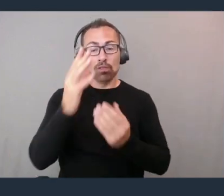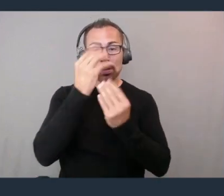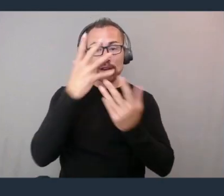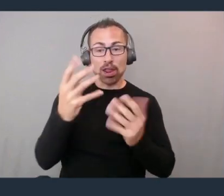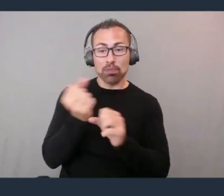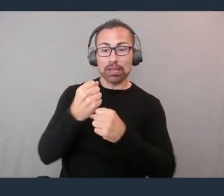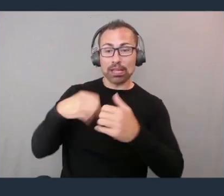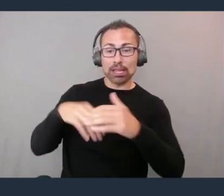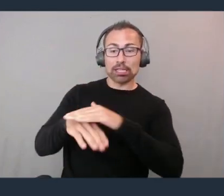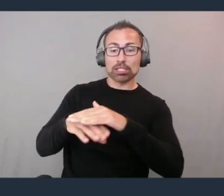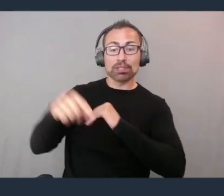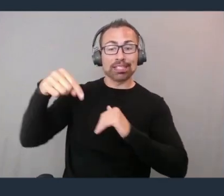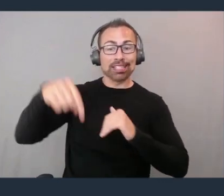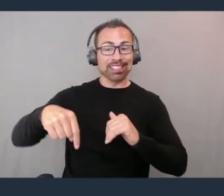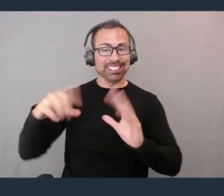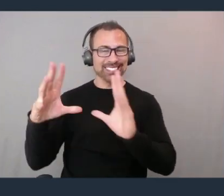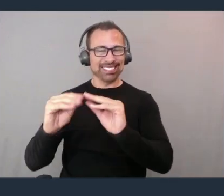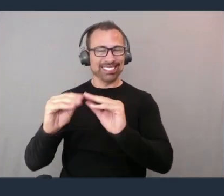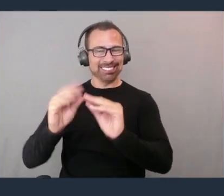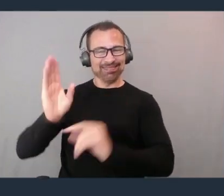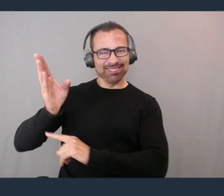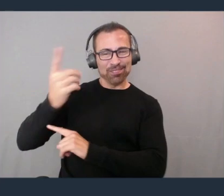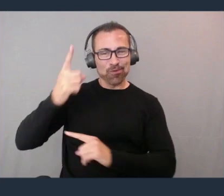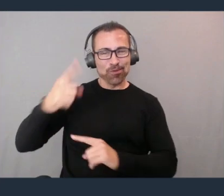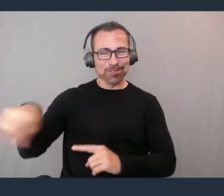this session is for you. Let's get started.